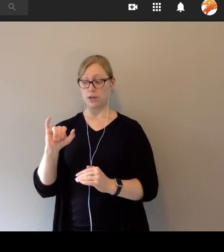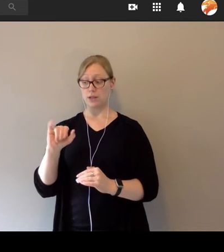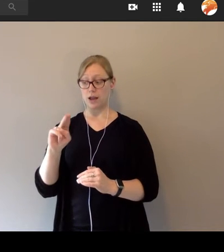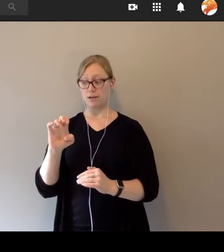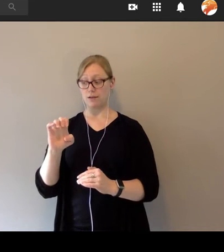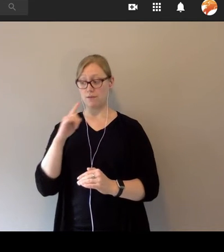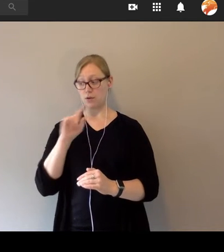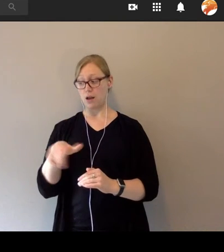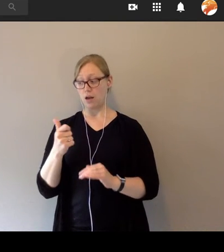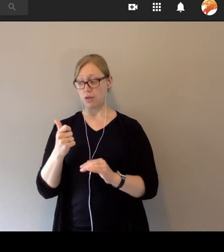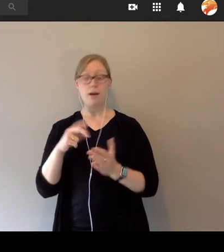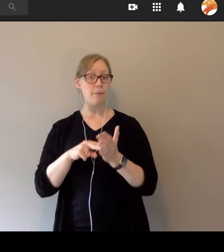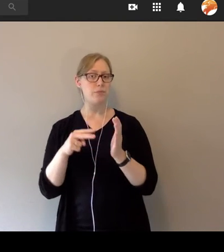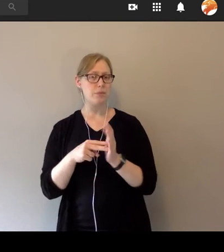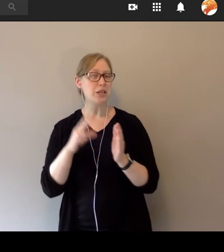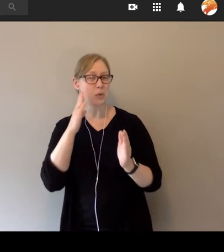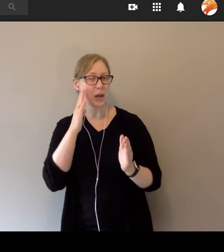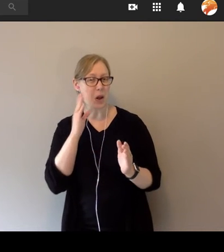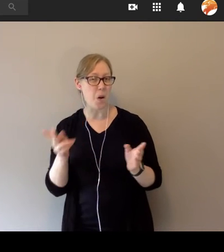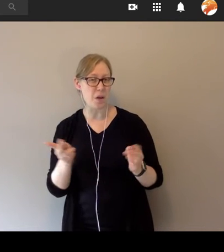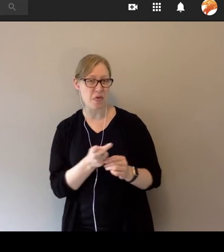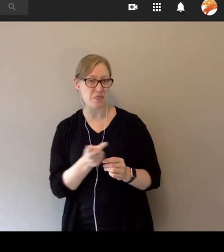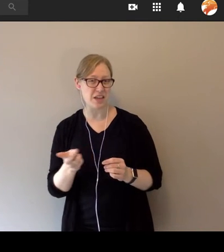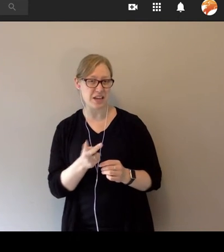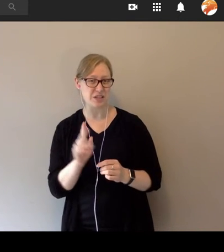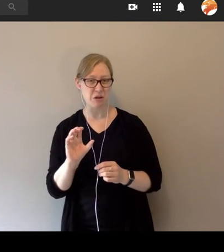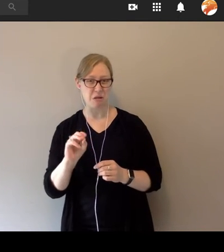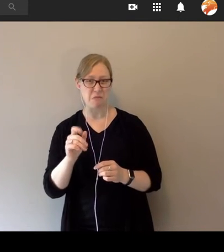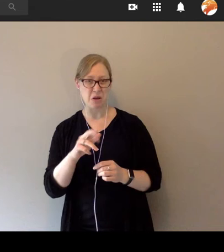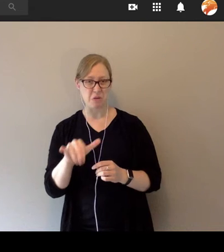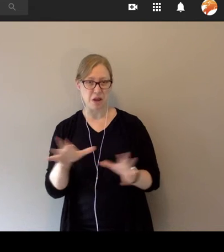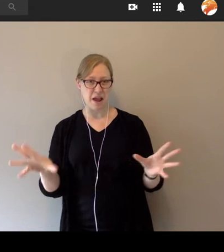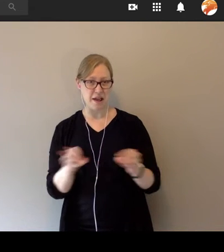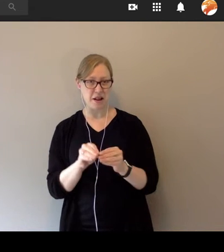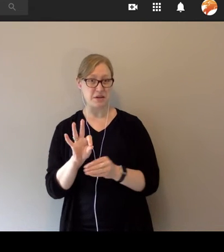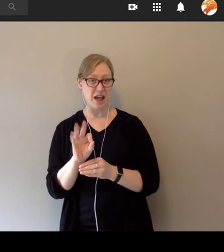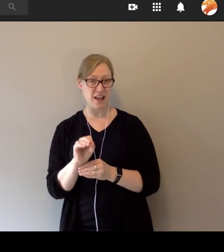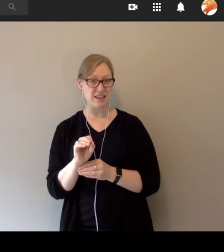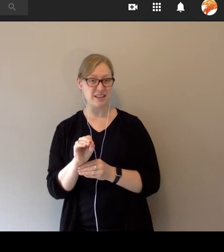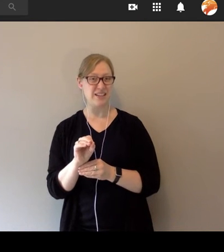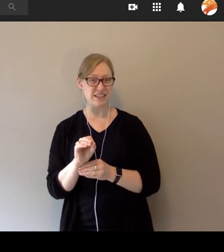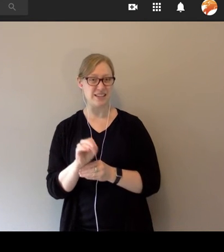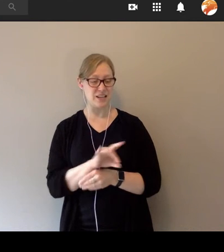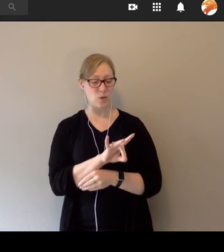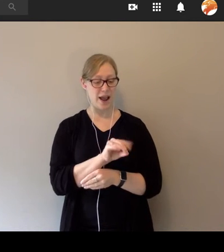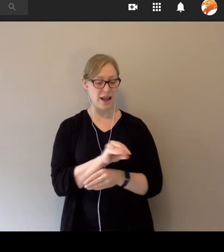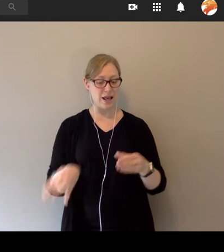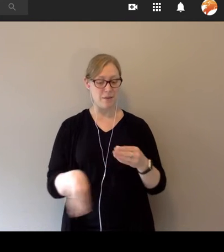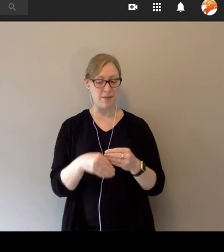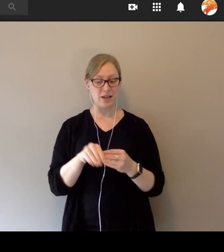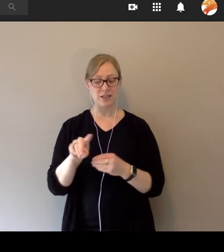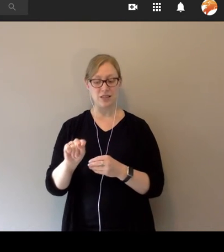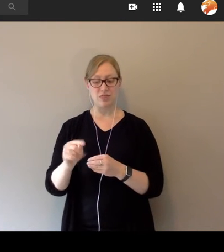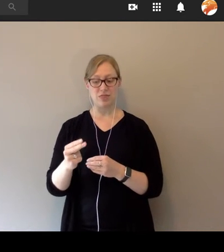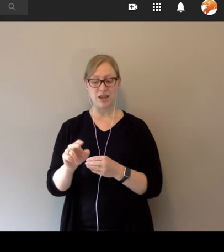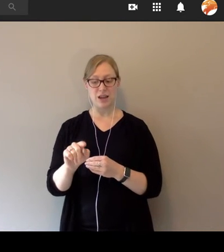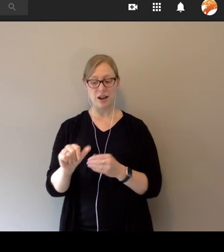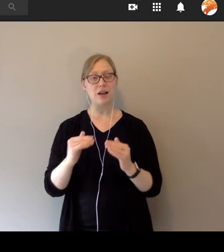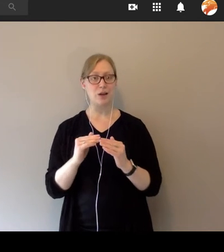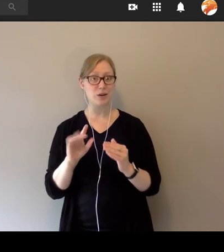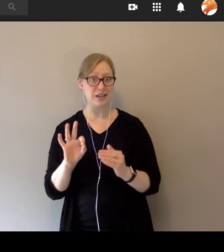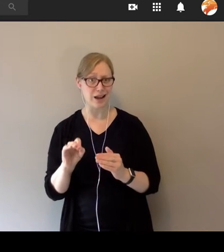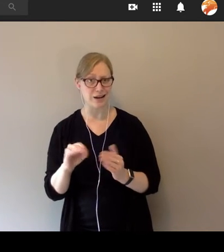they are complementary angles. So 80 plus theta has to be equal to 90. So we know theta is 10.